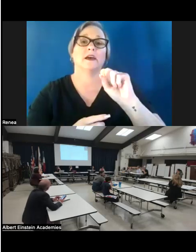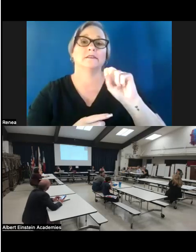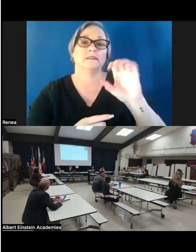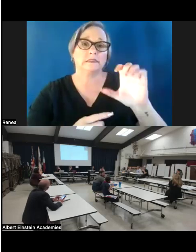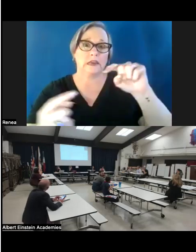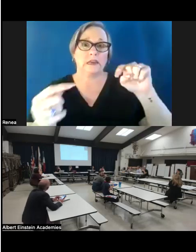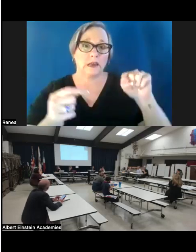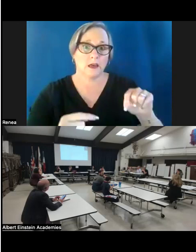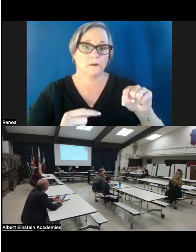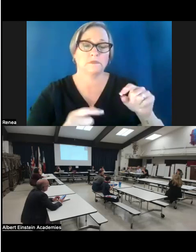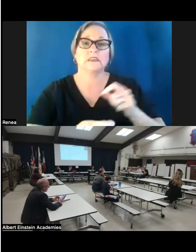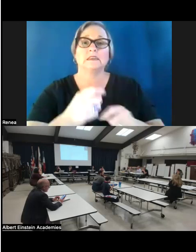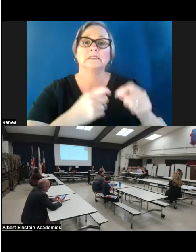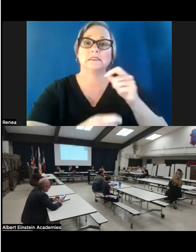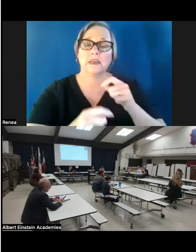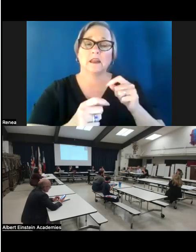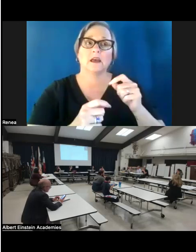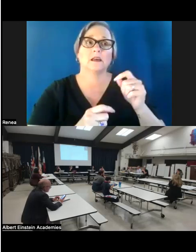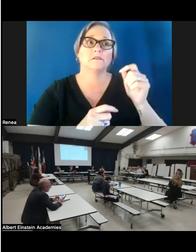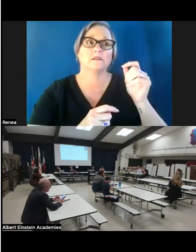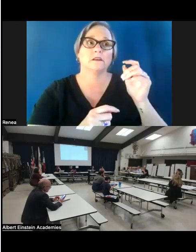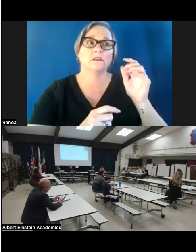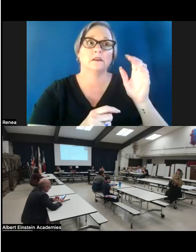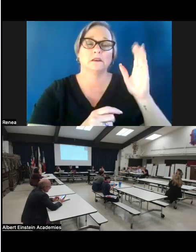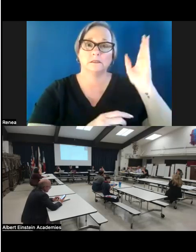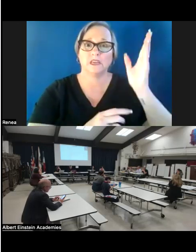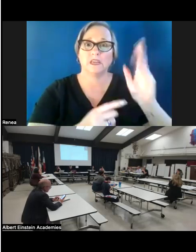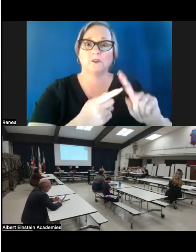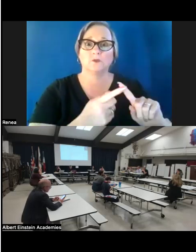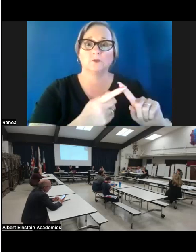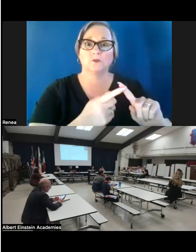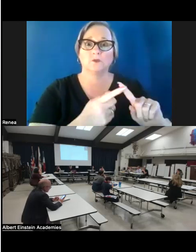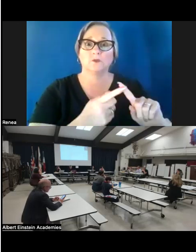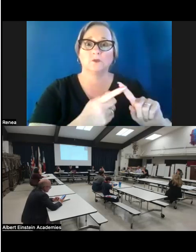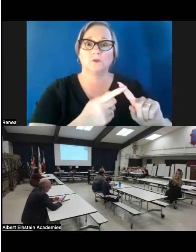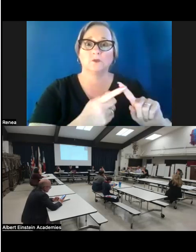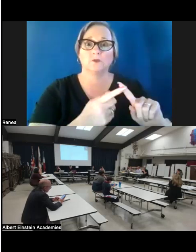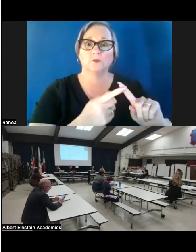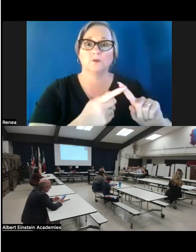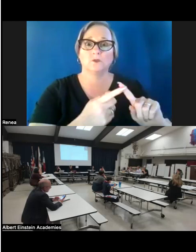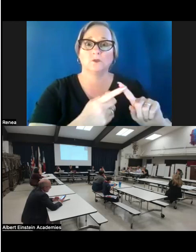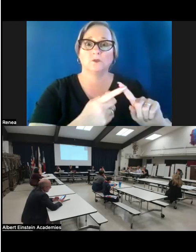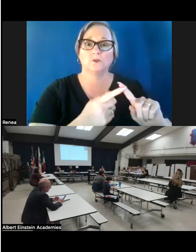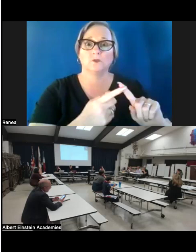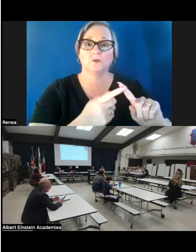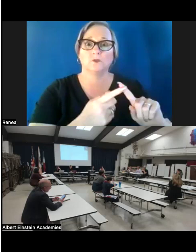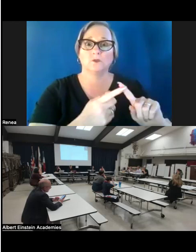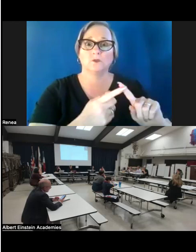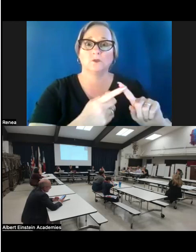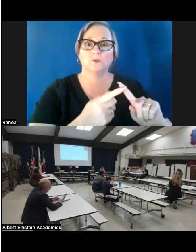instead of speaking about friends, Smith SSC speaks to the teachers and say, hey, look at the SSC, think about